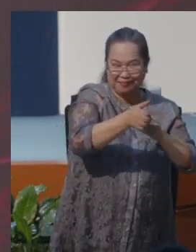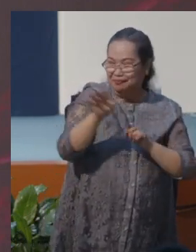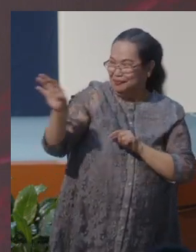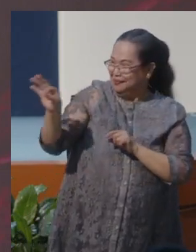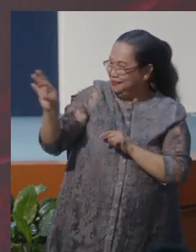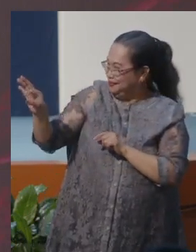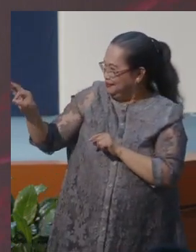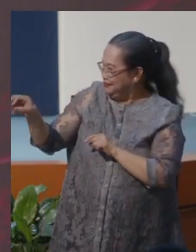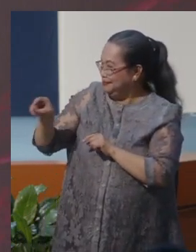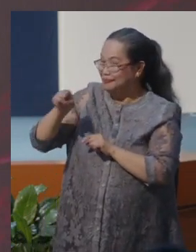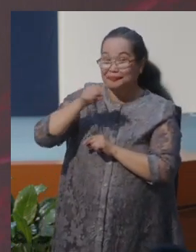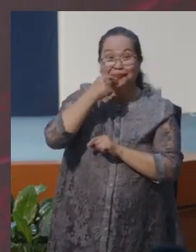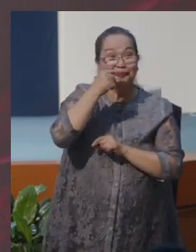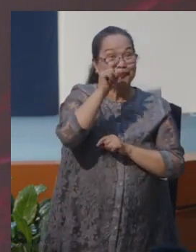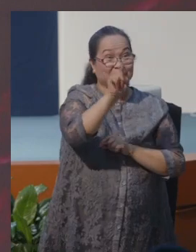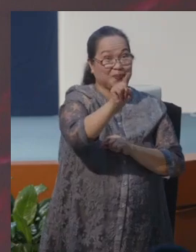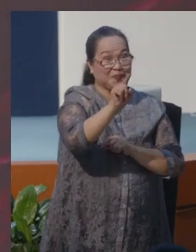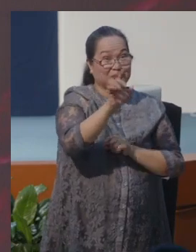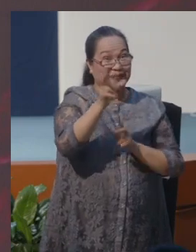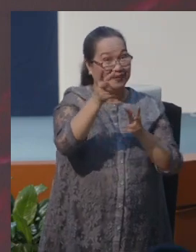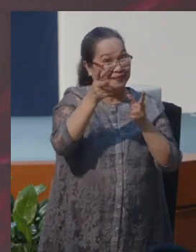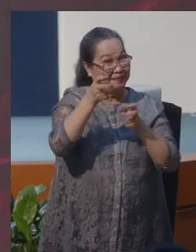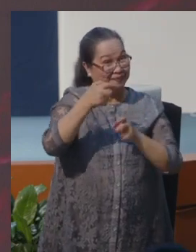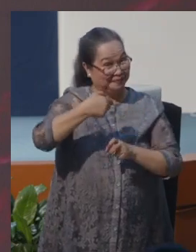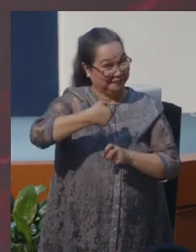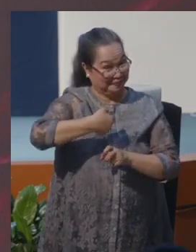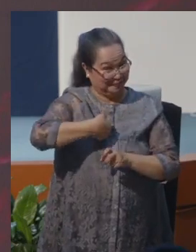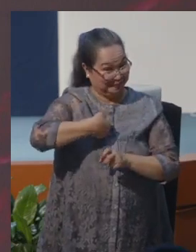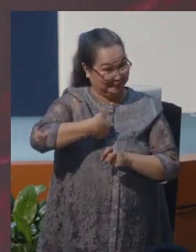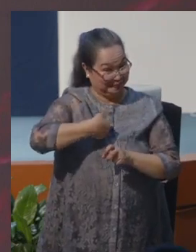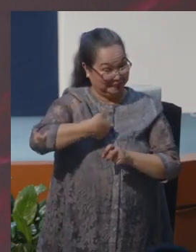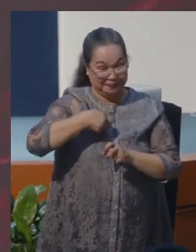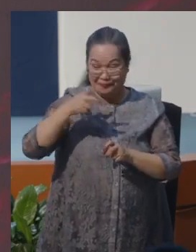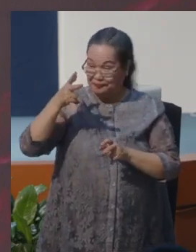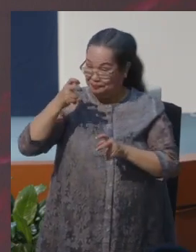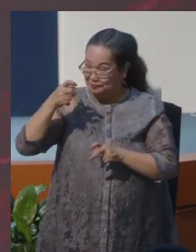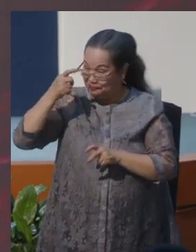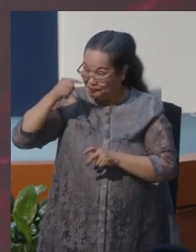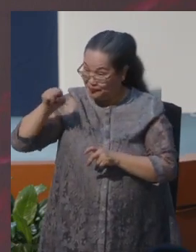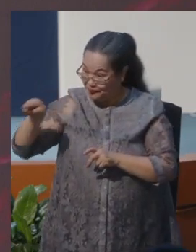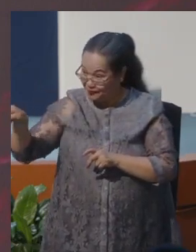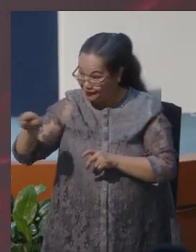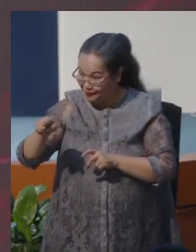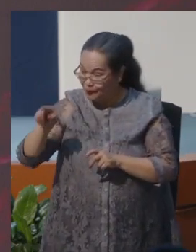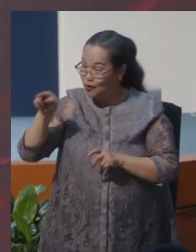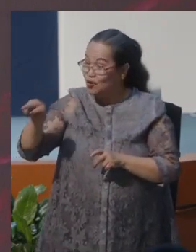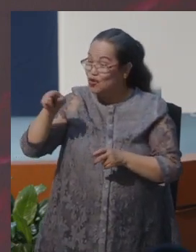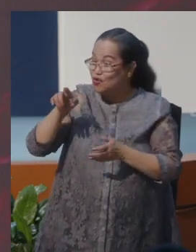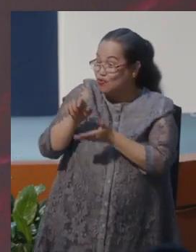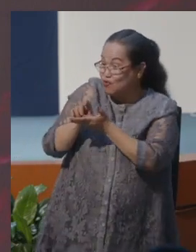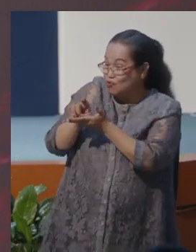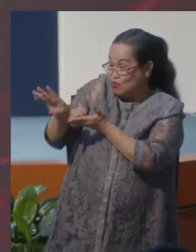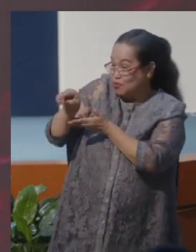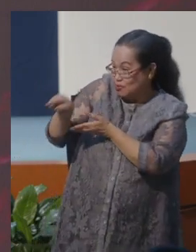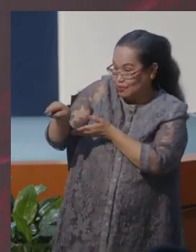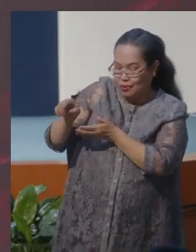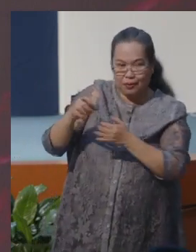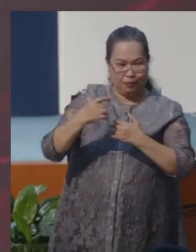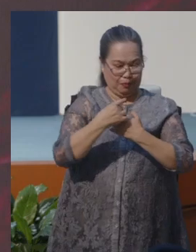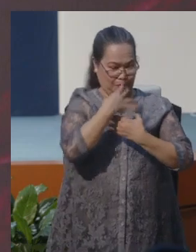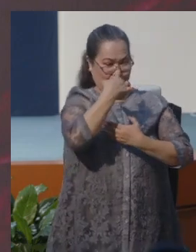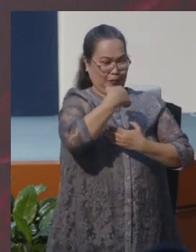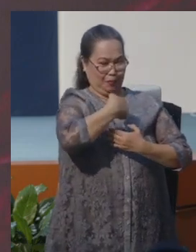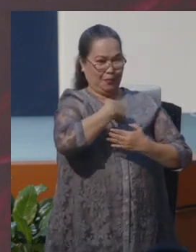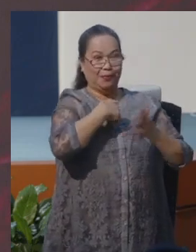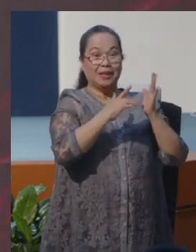them, the one who hears you hears me, and the one who rejects you rejects